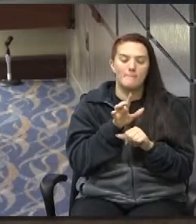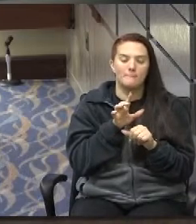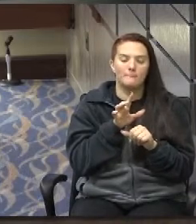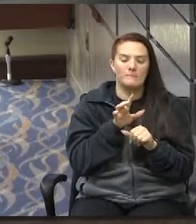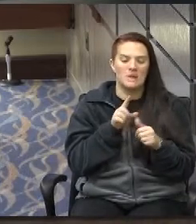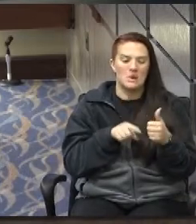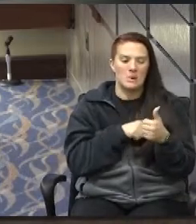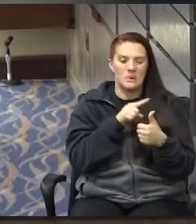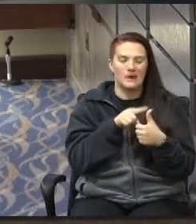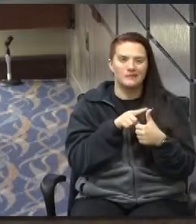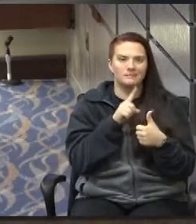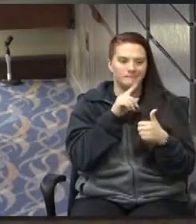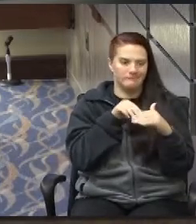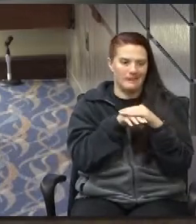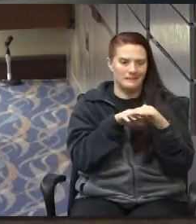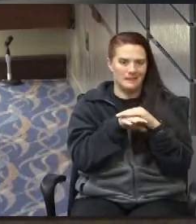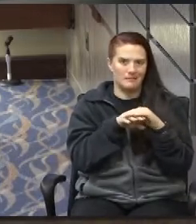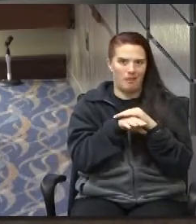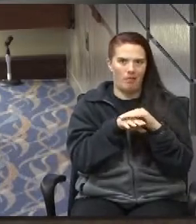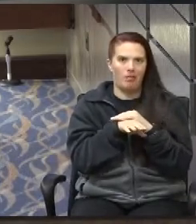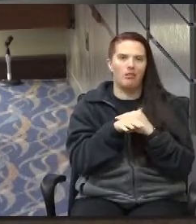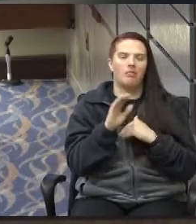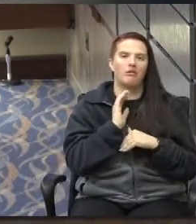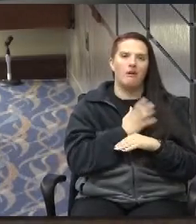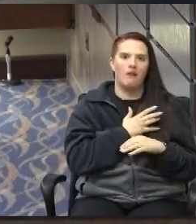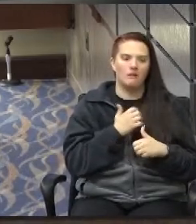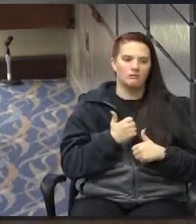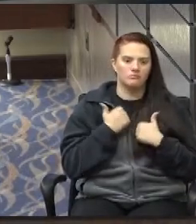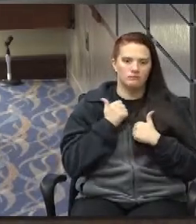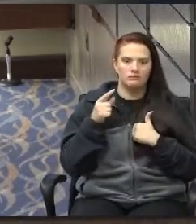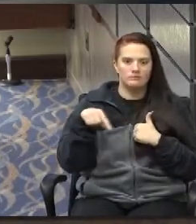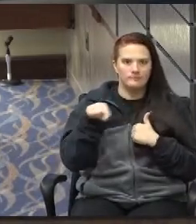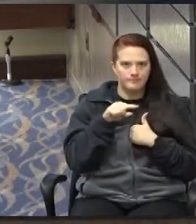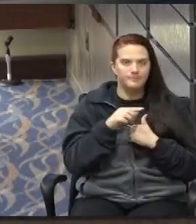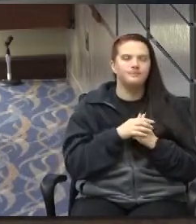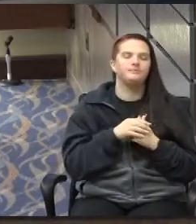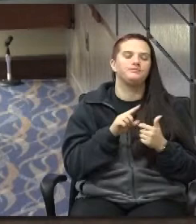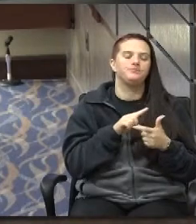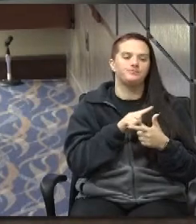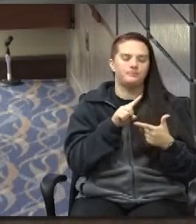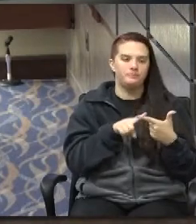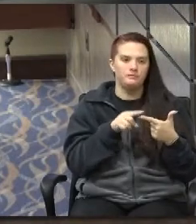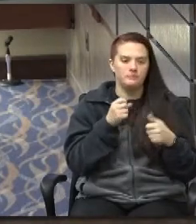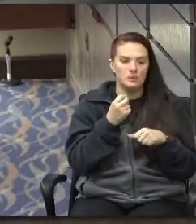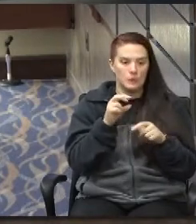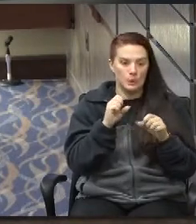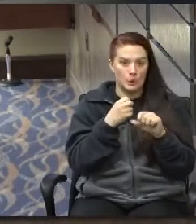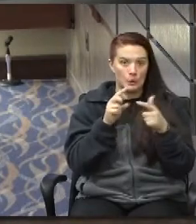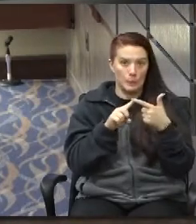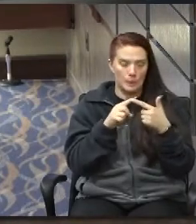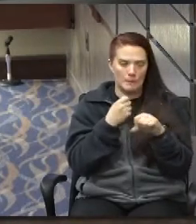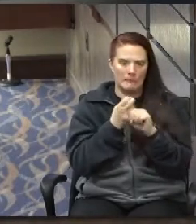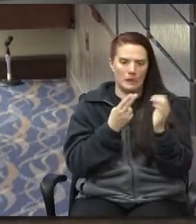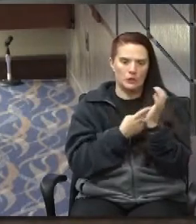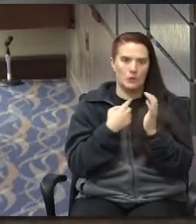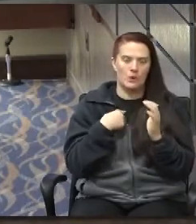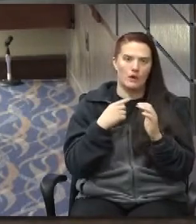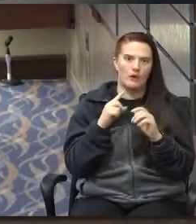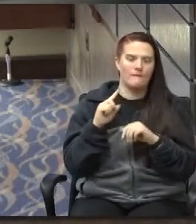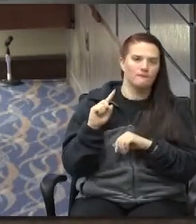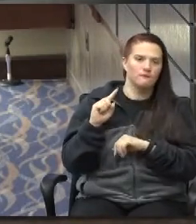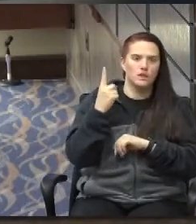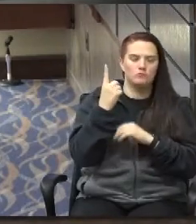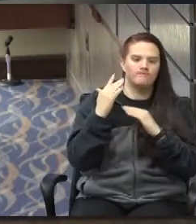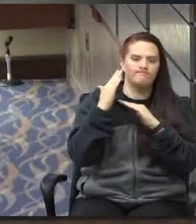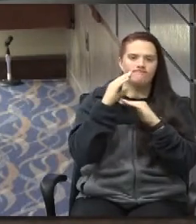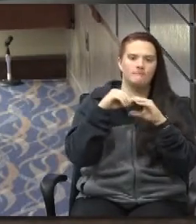one, being accessible to our residents, and two, making sure that we are first in class in